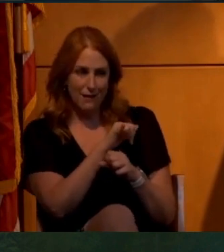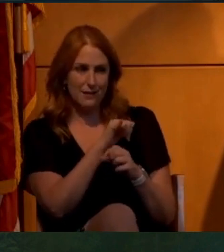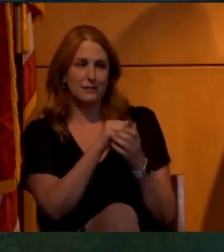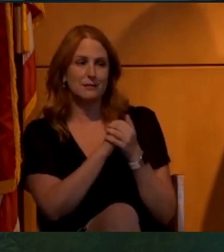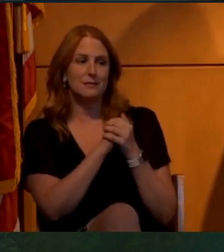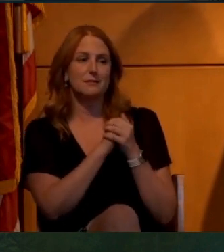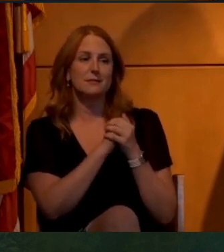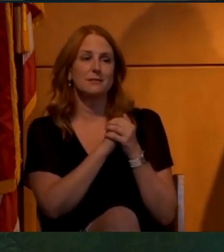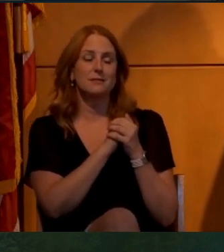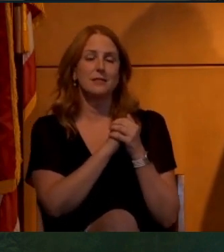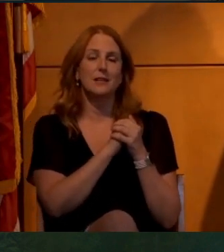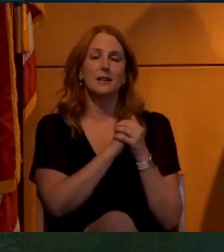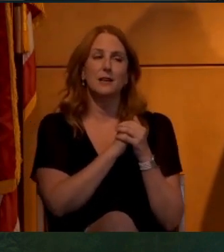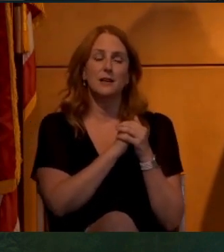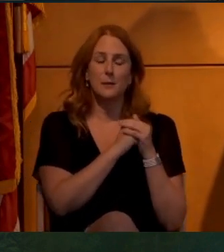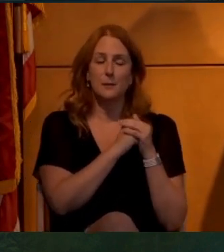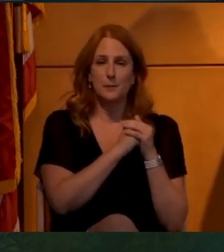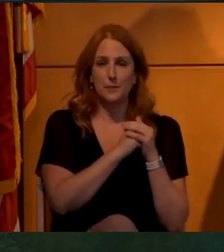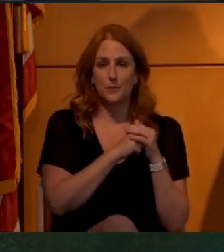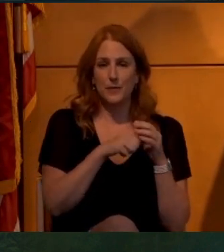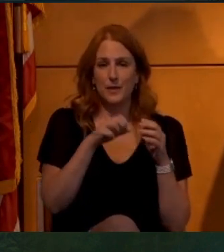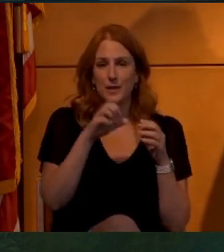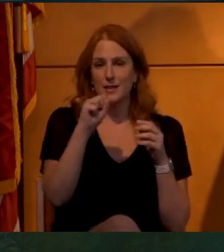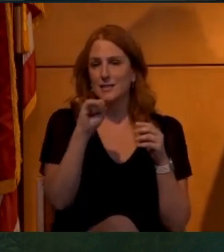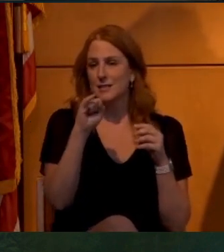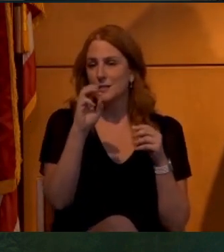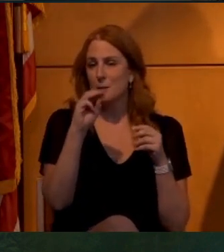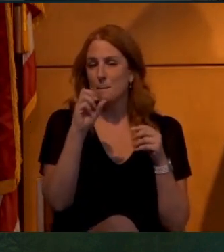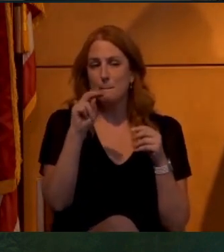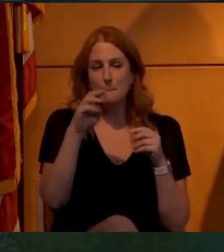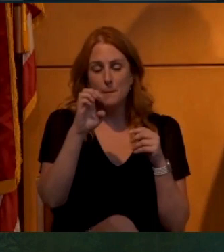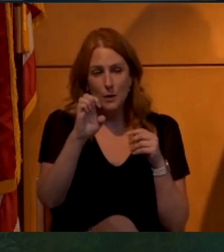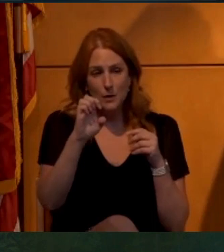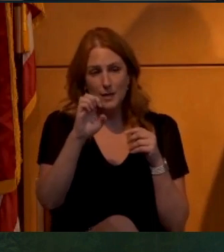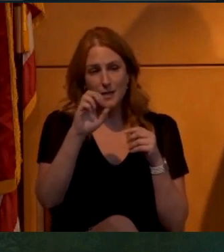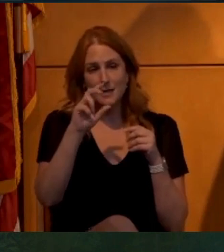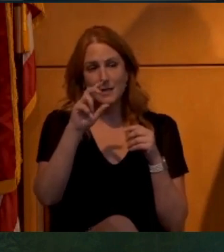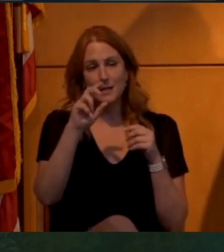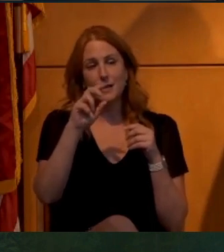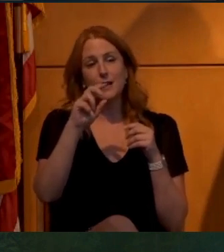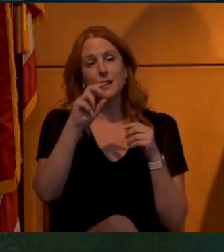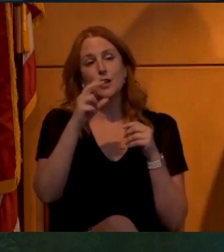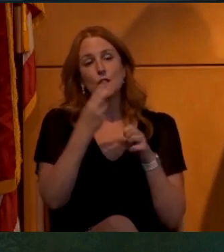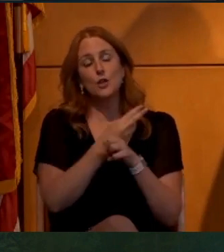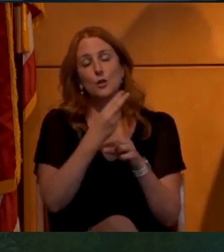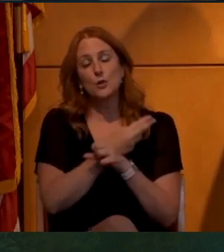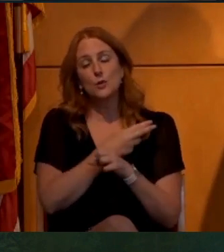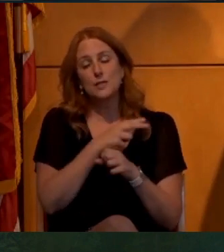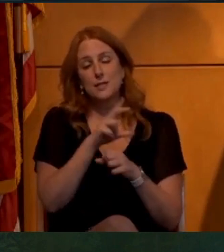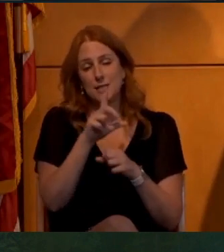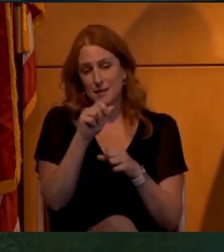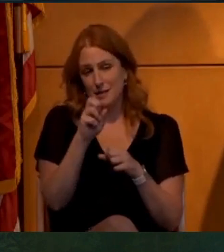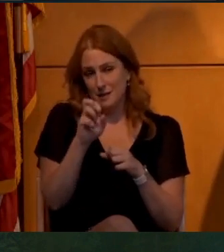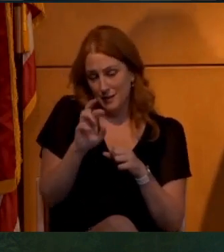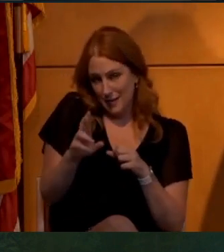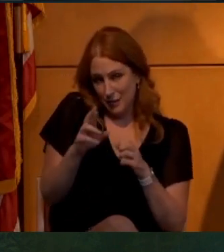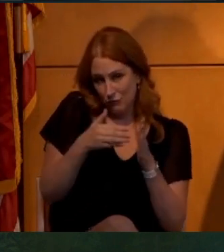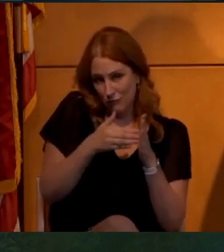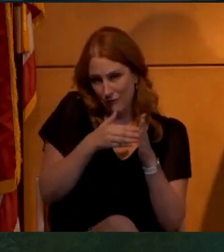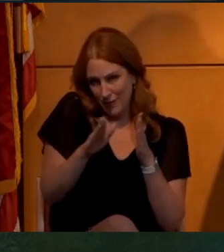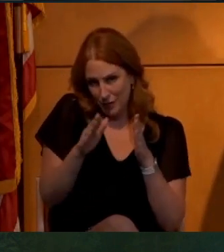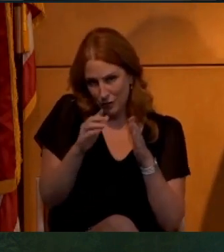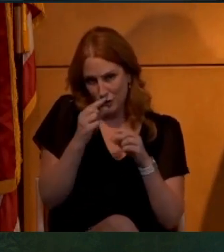surface potential, and Simone Dall'Agnello with lunar laser retroreflector geometry